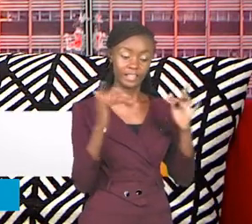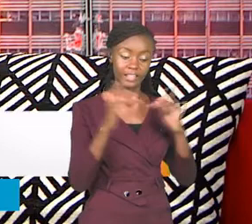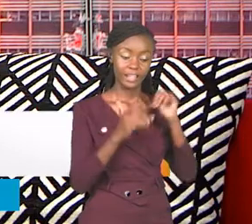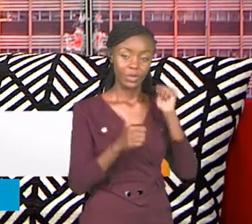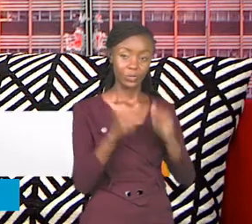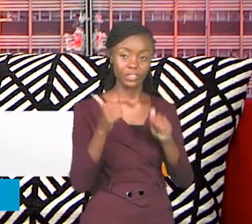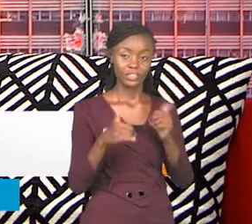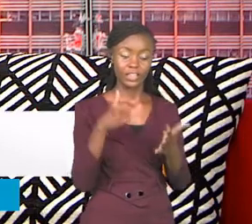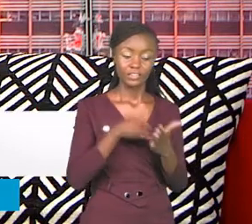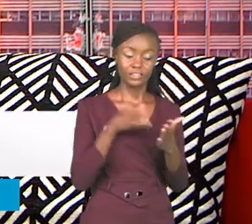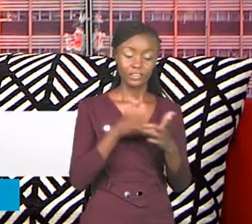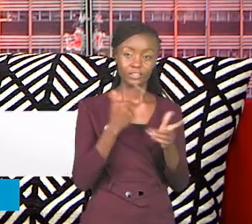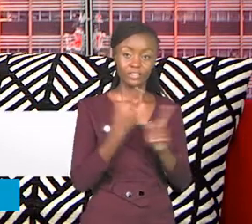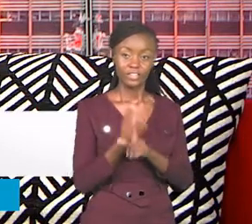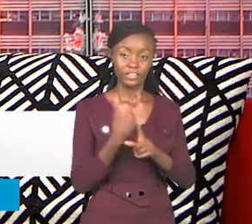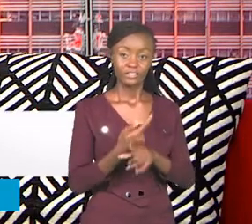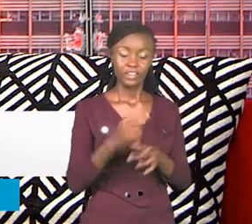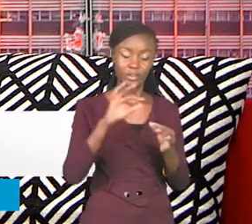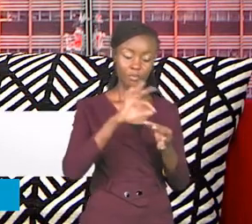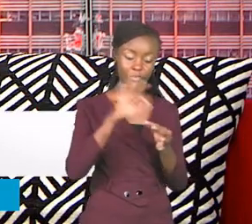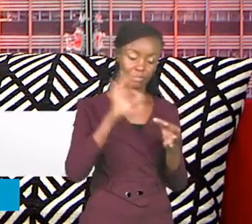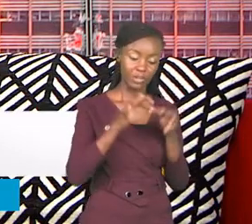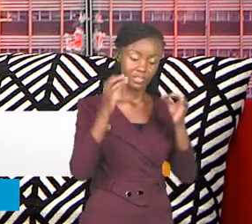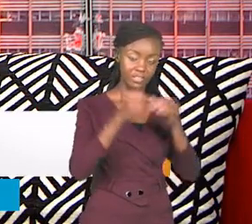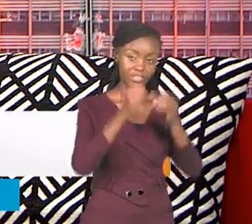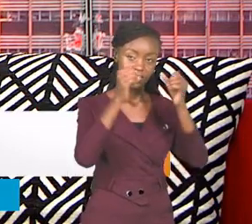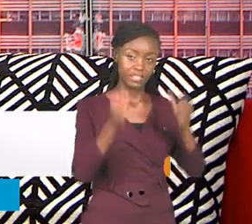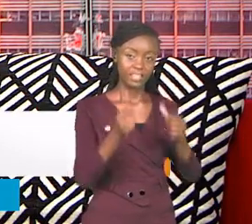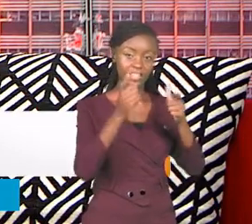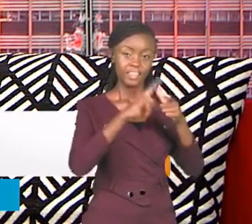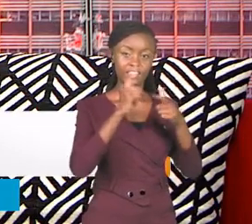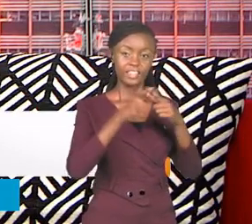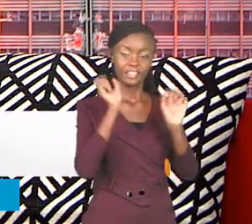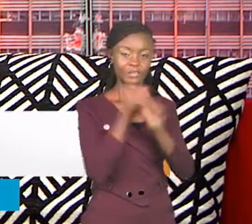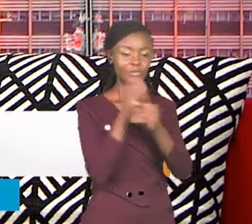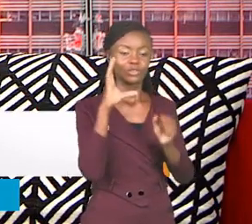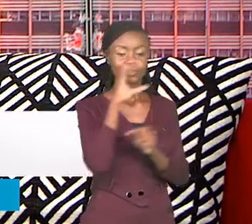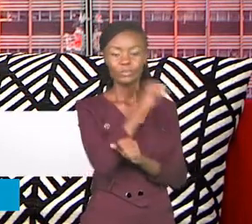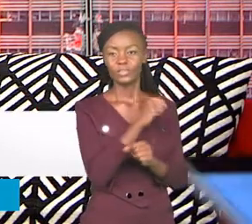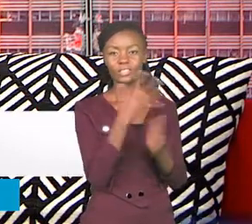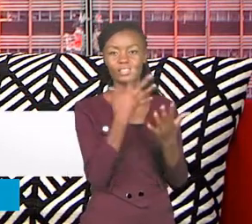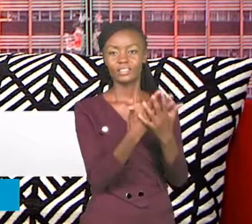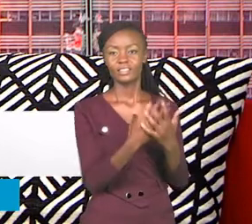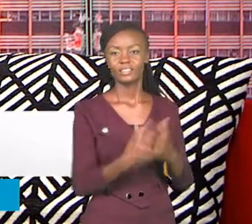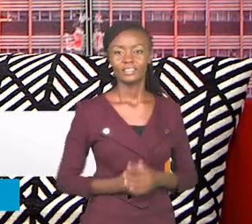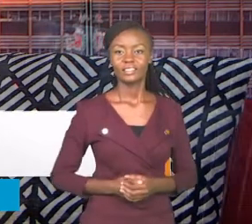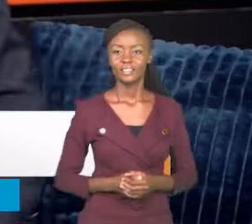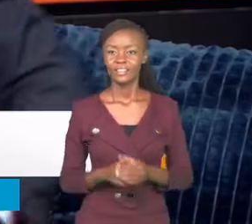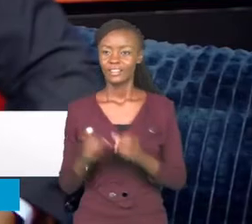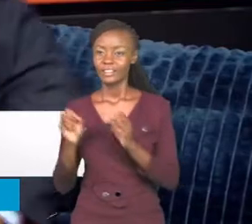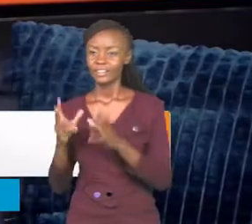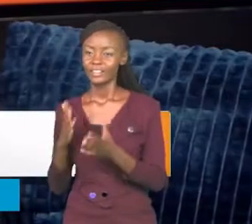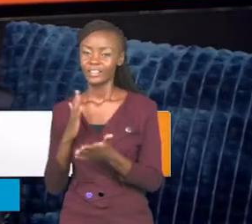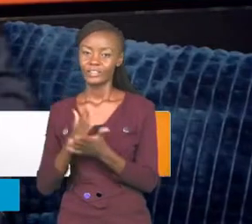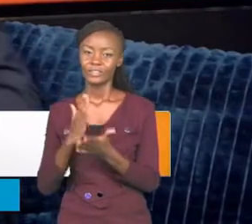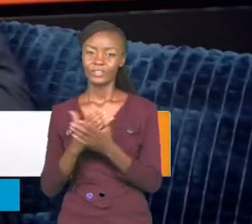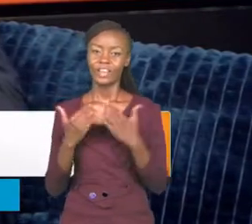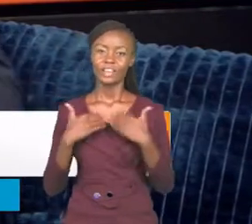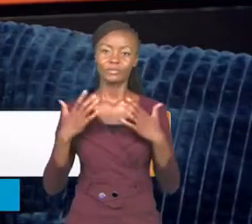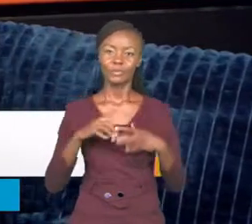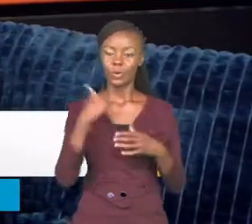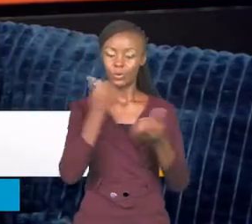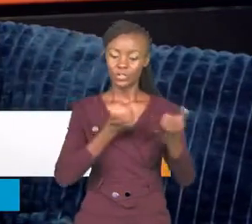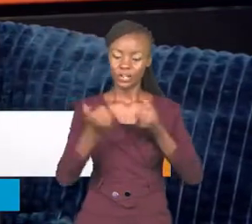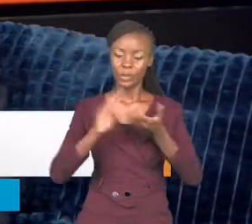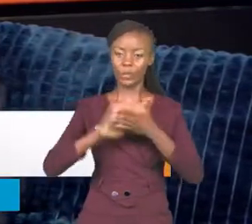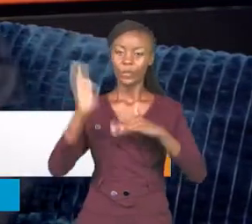things. Okay. So point system will be there. Right. So you're not going to get away with it. Yes, already right there. Of course, you're coming back, and I'm aware some people have been driving for